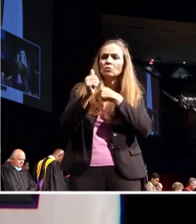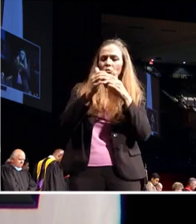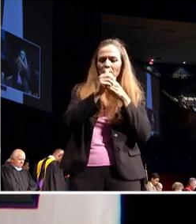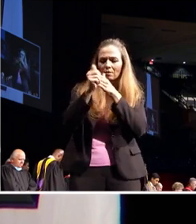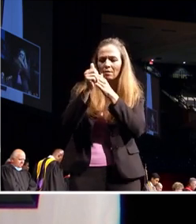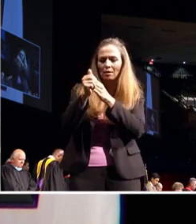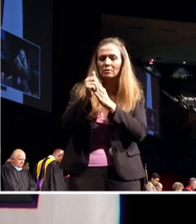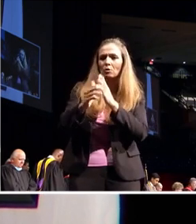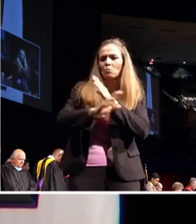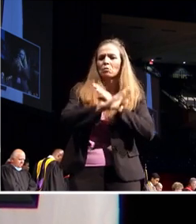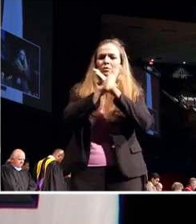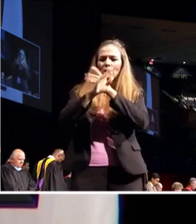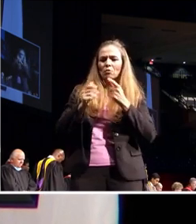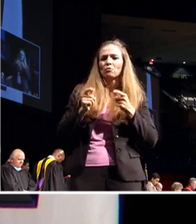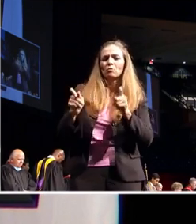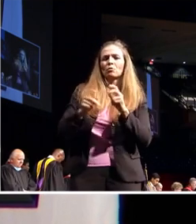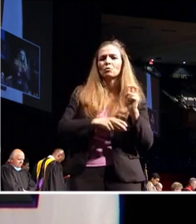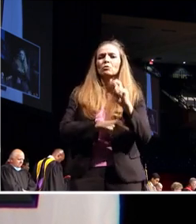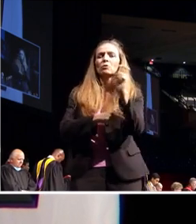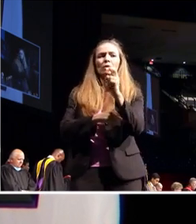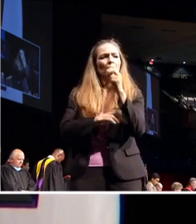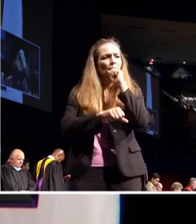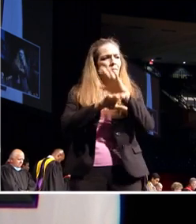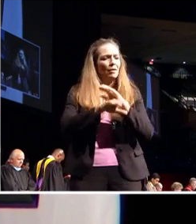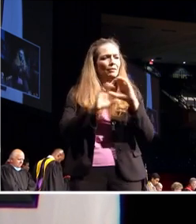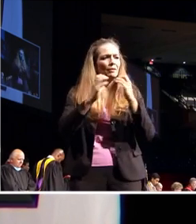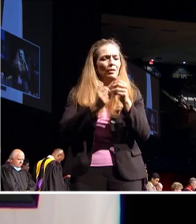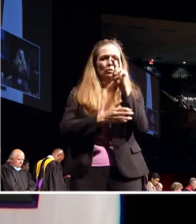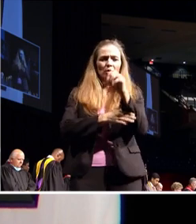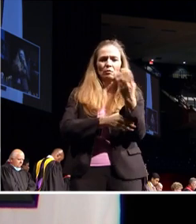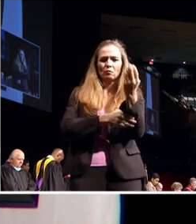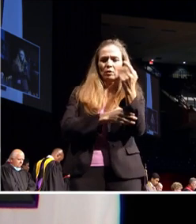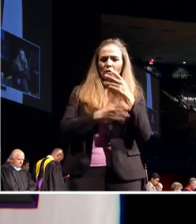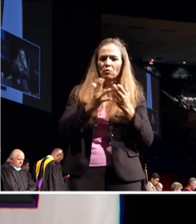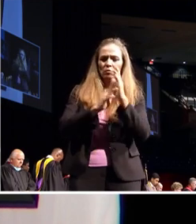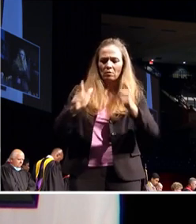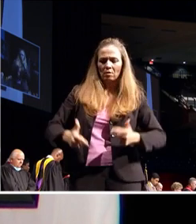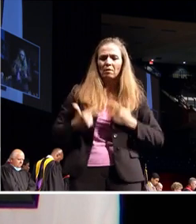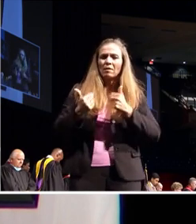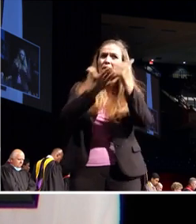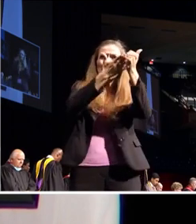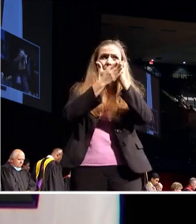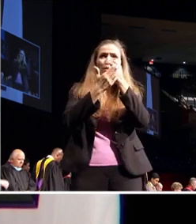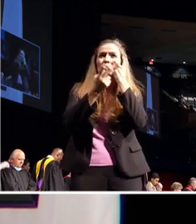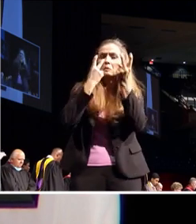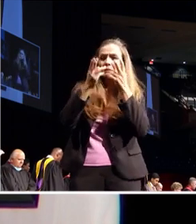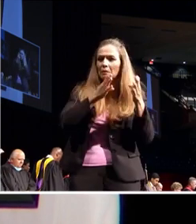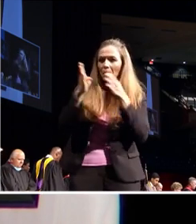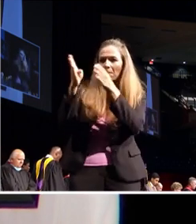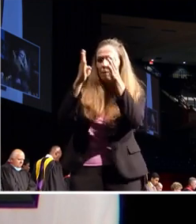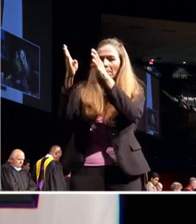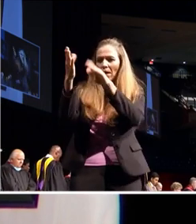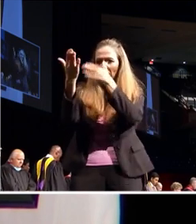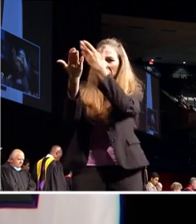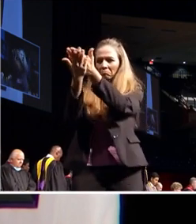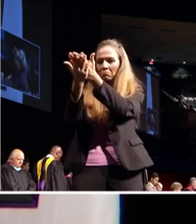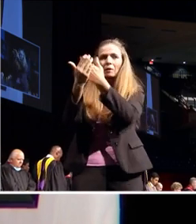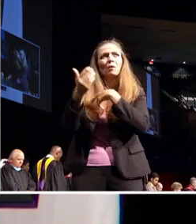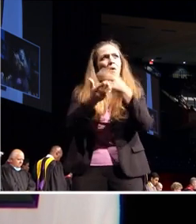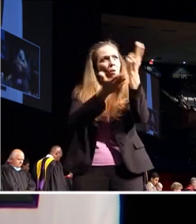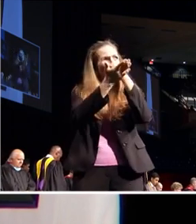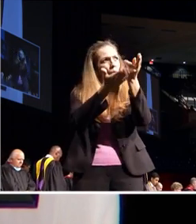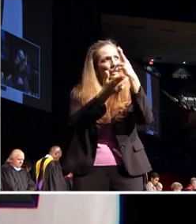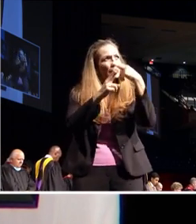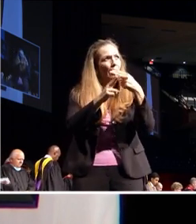us and protect us throughout this journey. Please bless the class of 2014 throughout our lives. Help us to see the path that you have laid out for us. In your